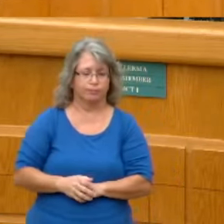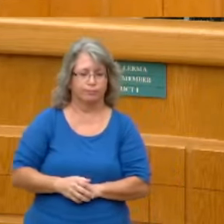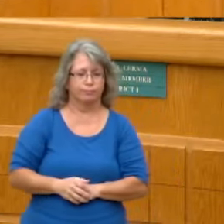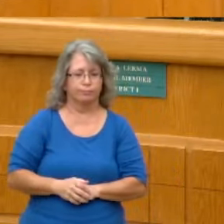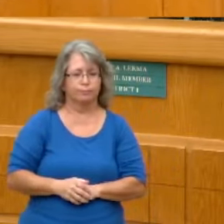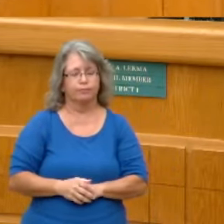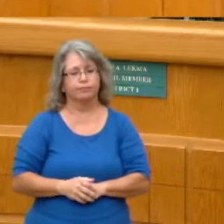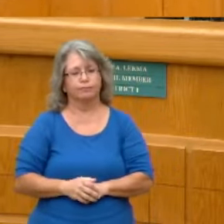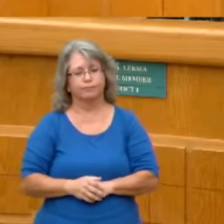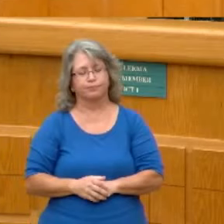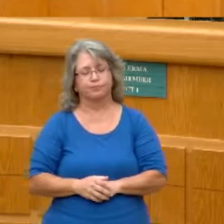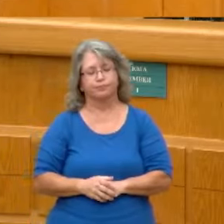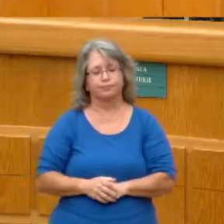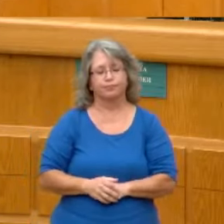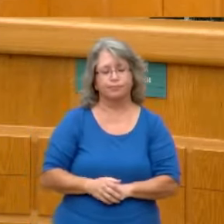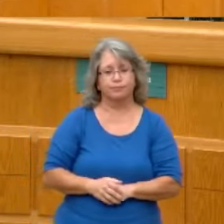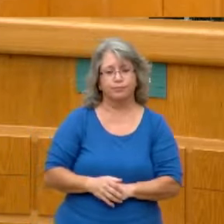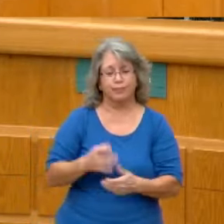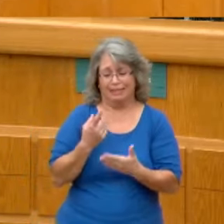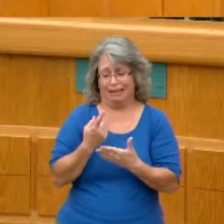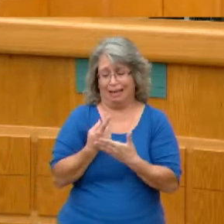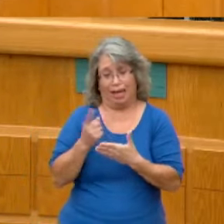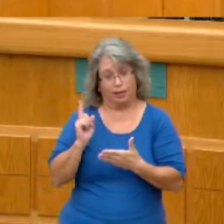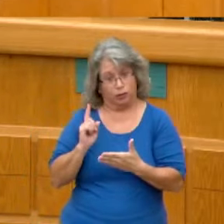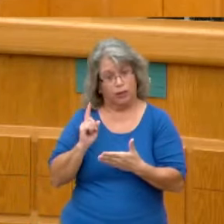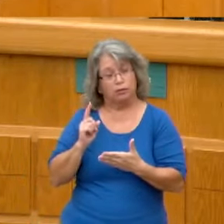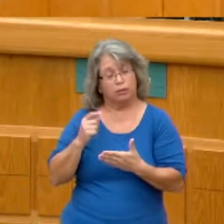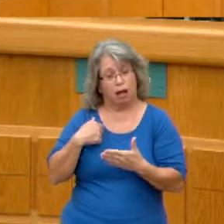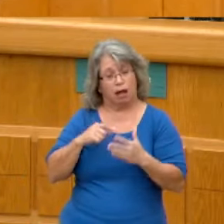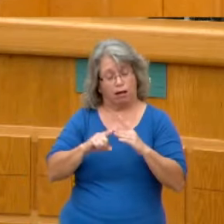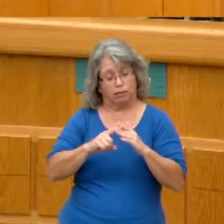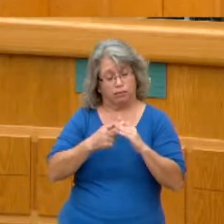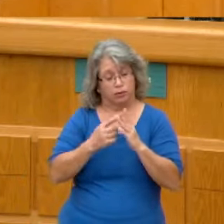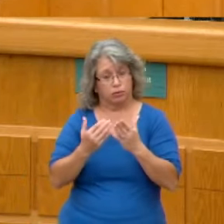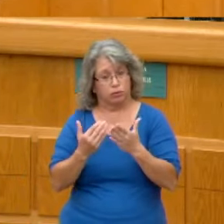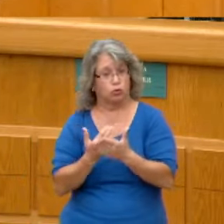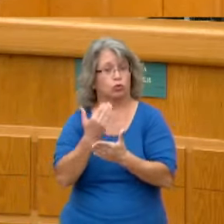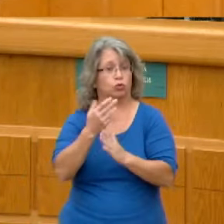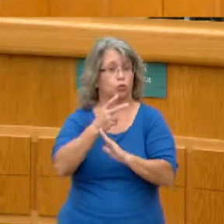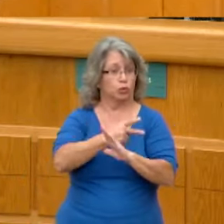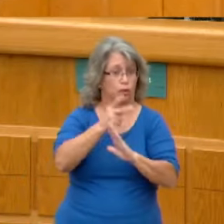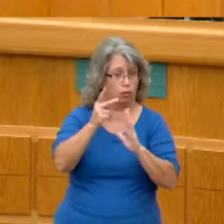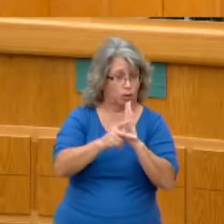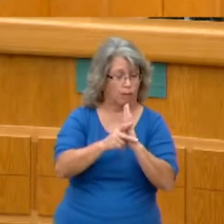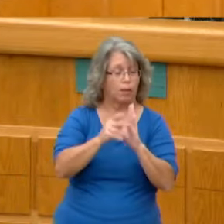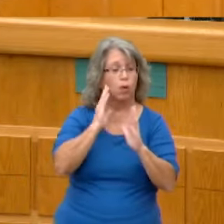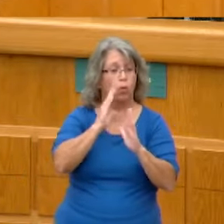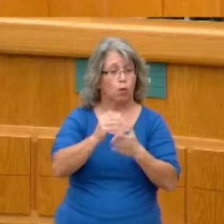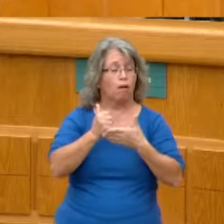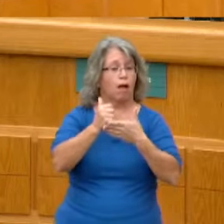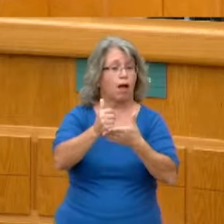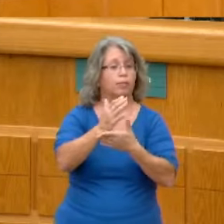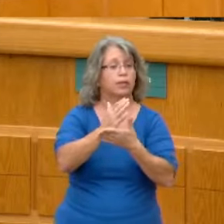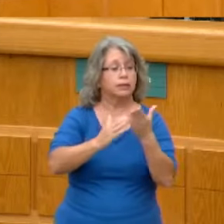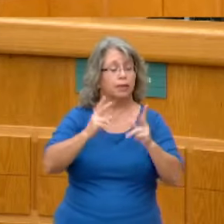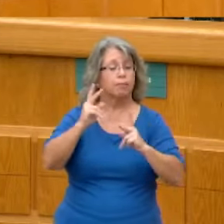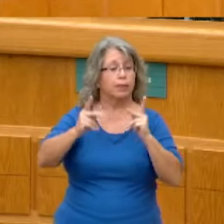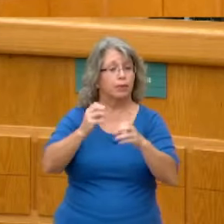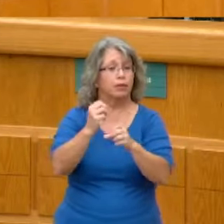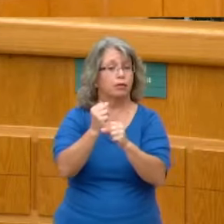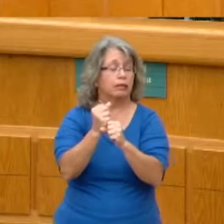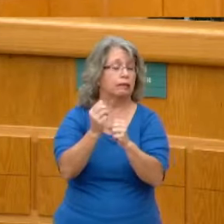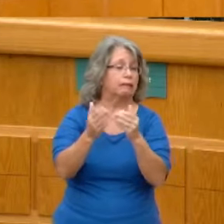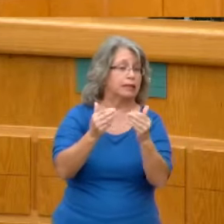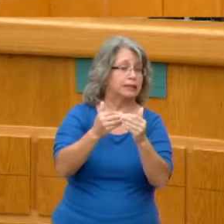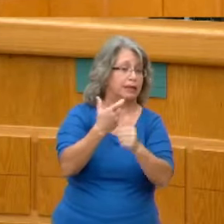361-826-2489. And just last week, I initiated another program that will make getting vaccinated more convenient to our teens